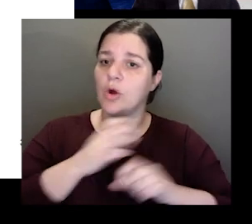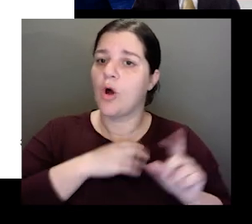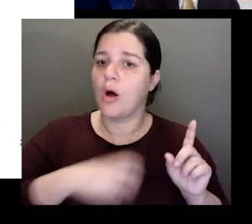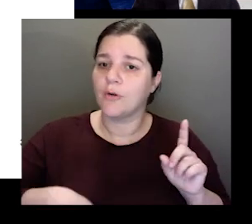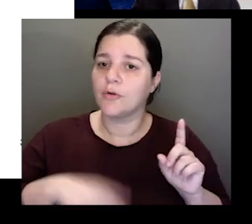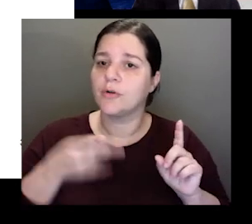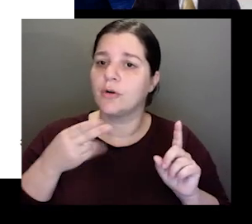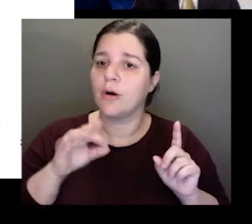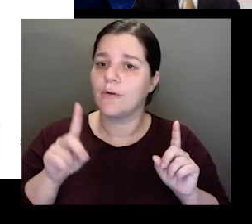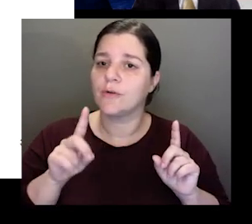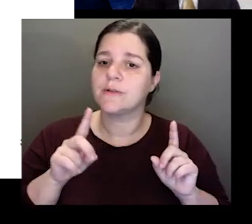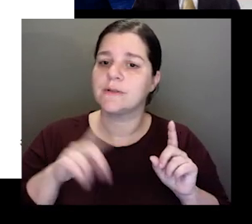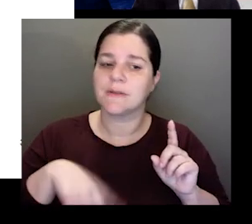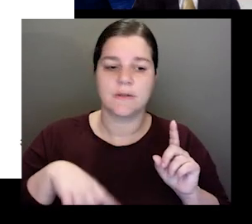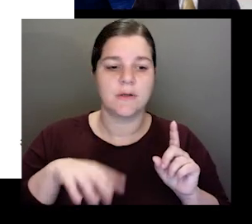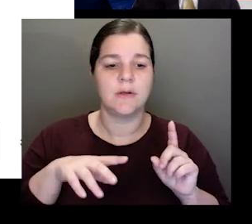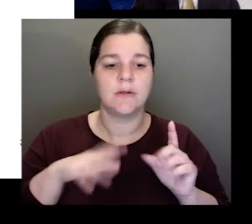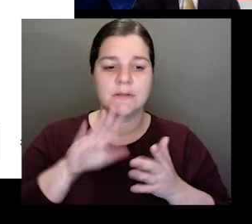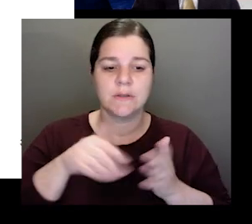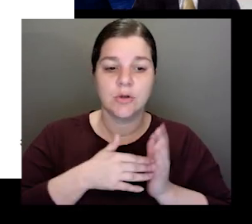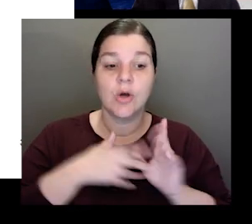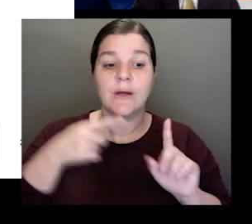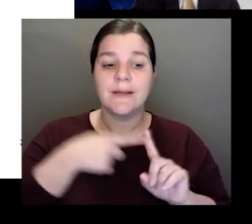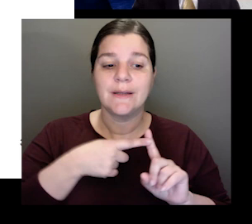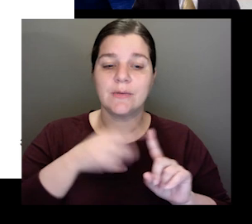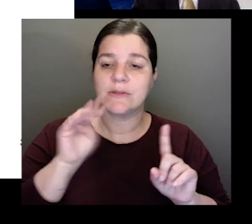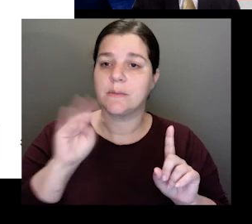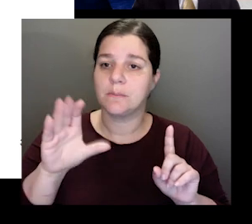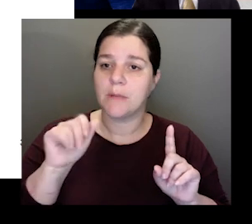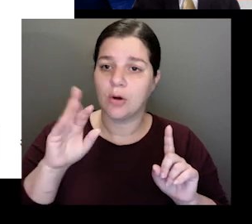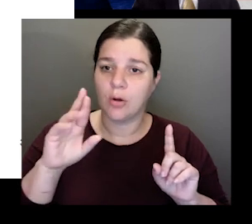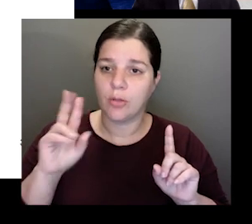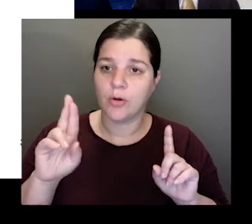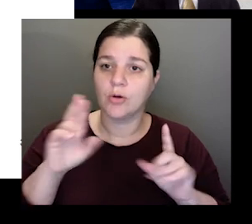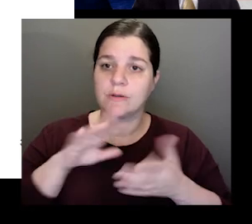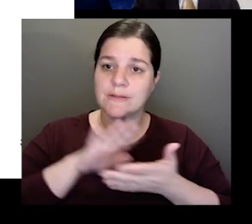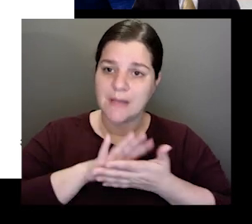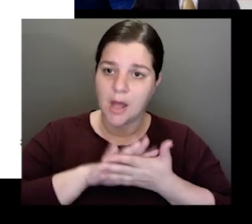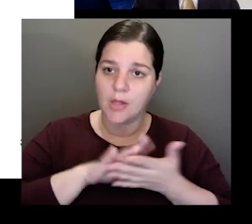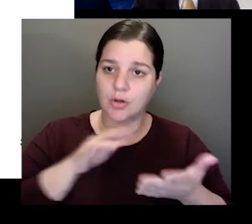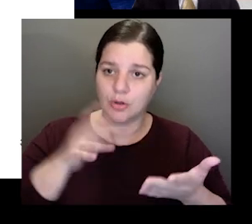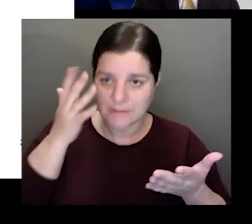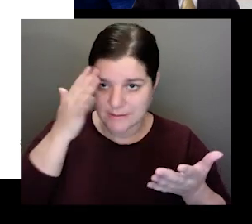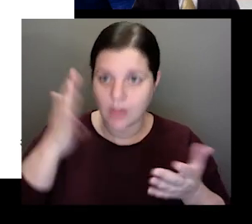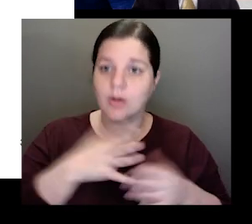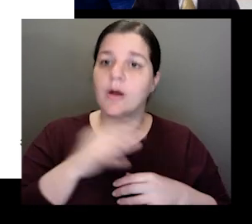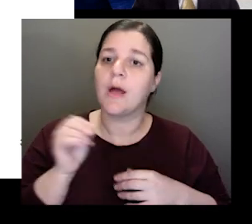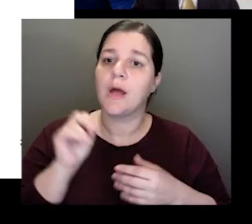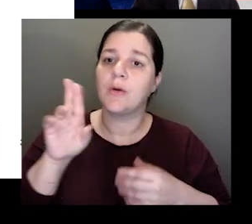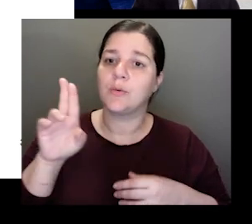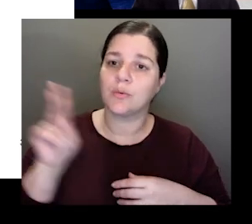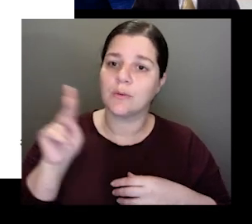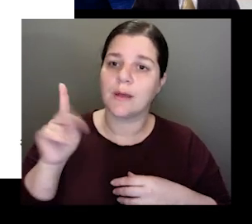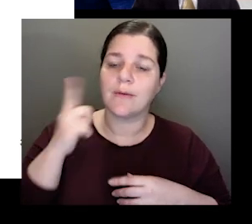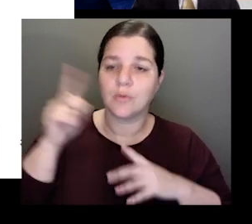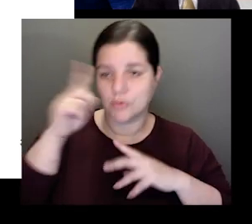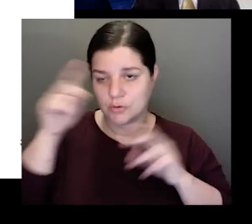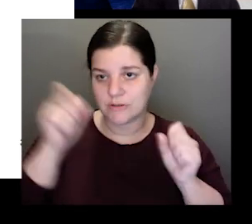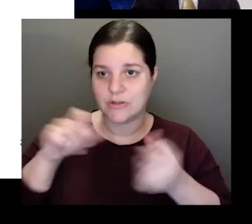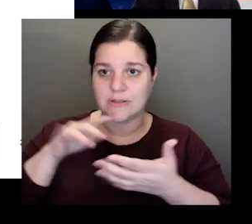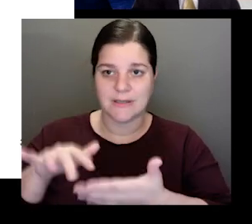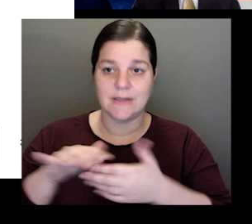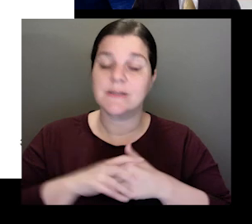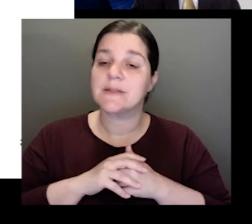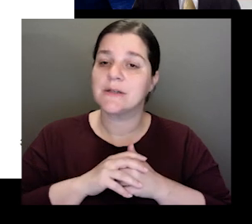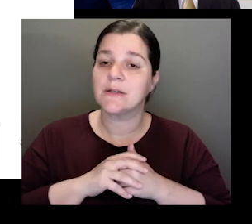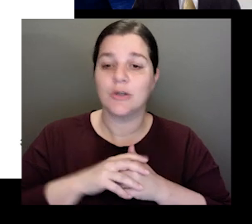Balfour Center, where he was a MacArthur Scholar, and at the UK's International Institute for Strategic Studies.